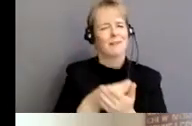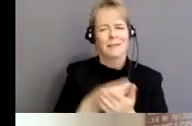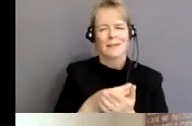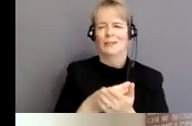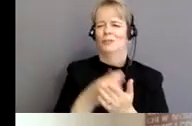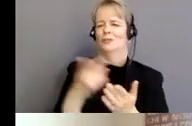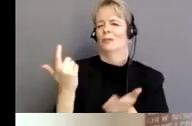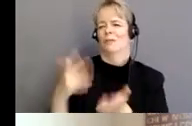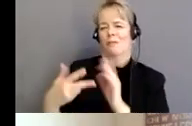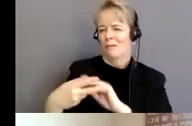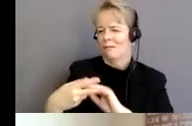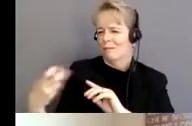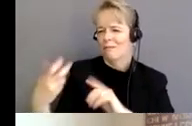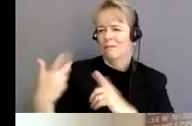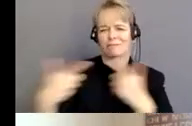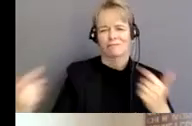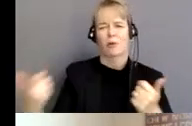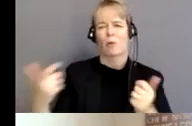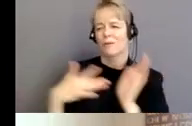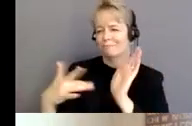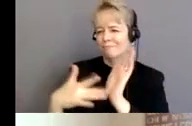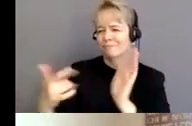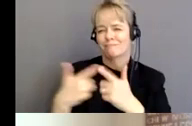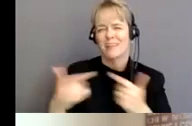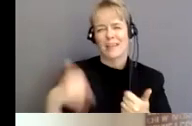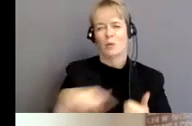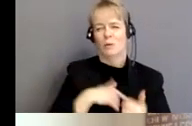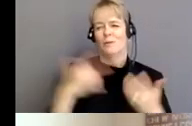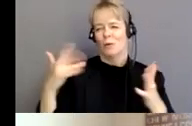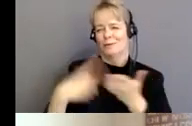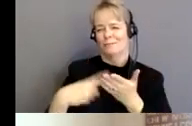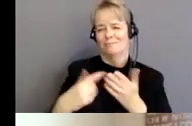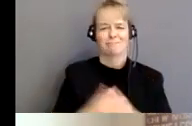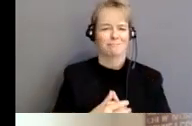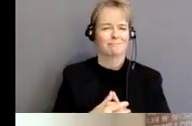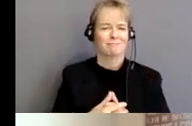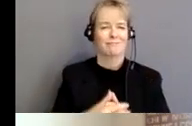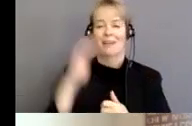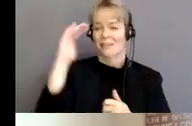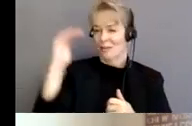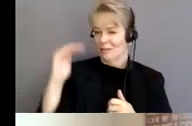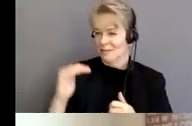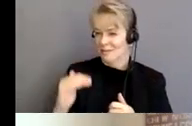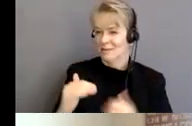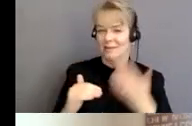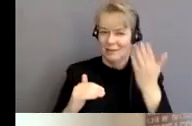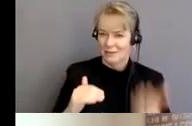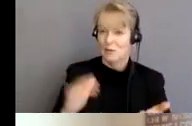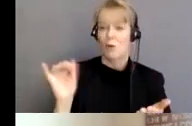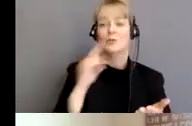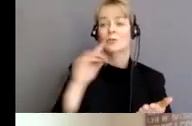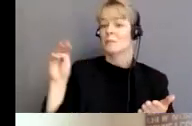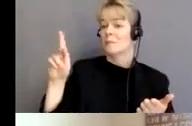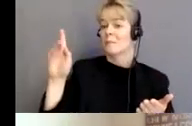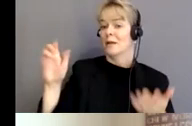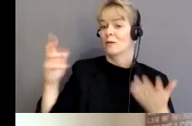mistreatment that we've talked about. So those are listed here. As Michael had indicated, you can